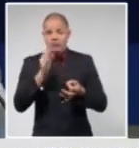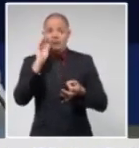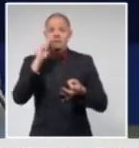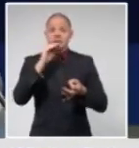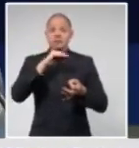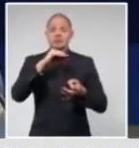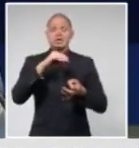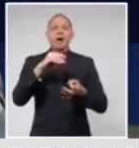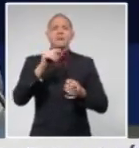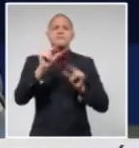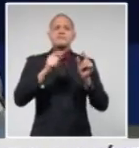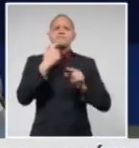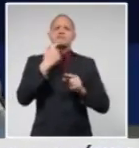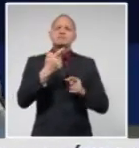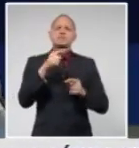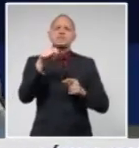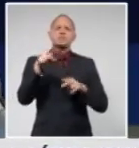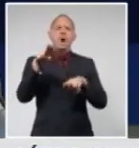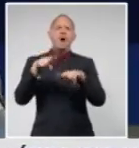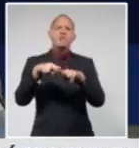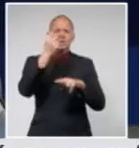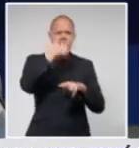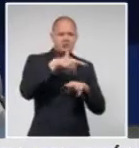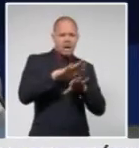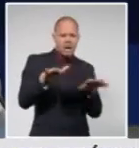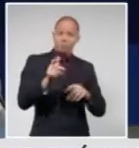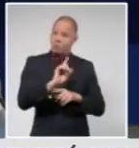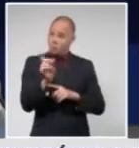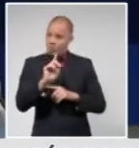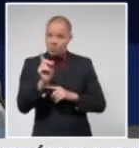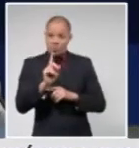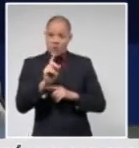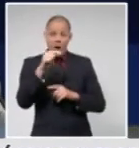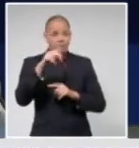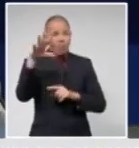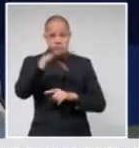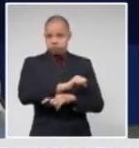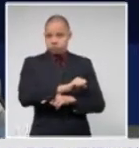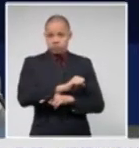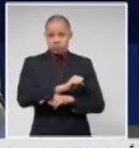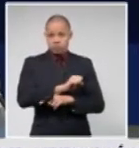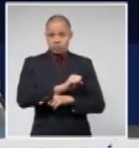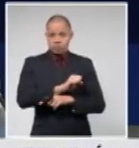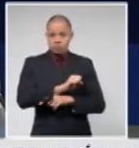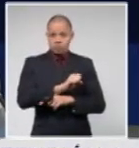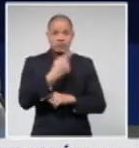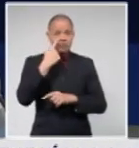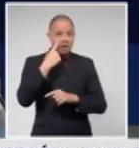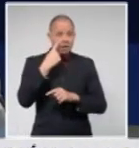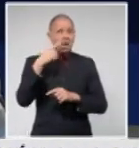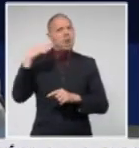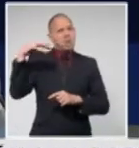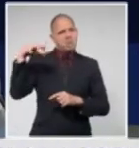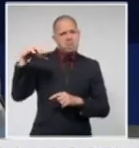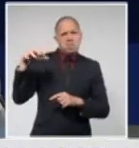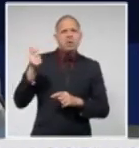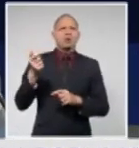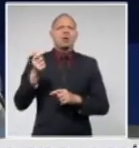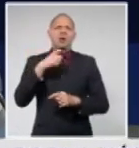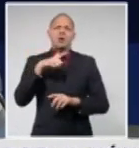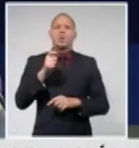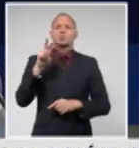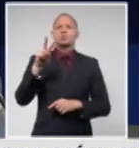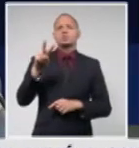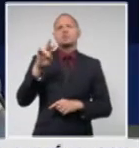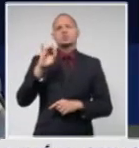4,593 people, or 0.98% of all cases, have tested positive for the virus.